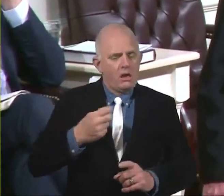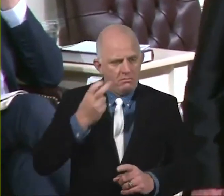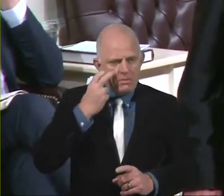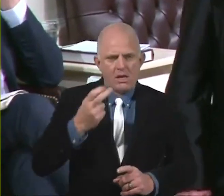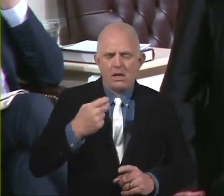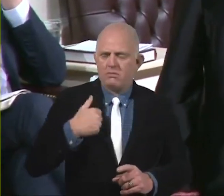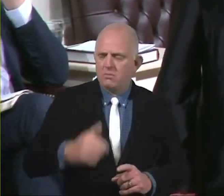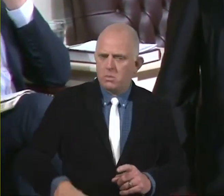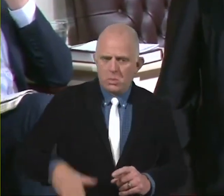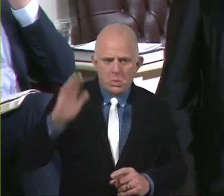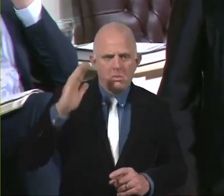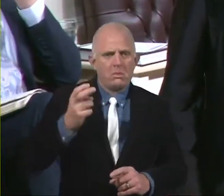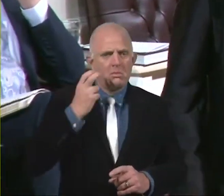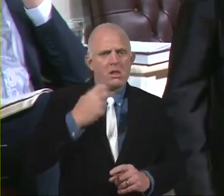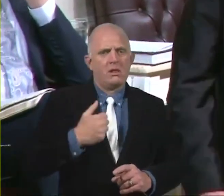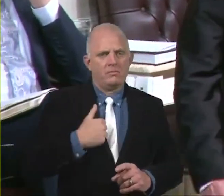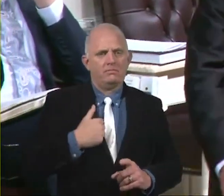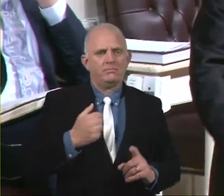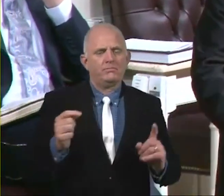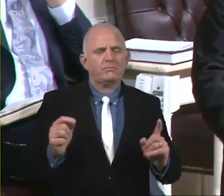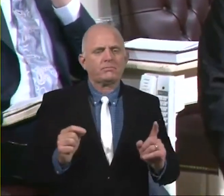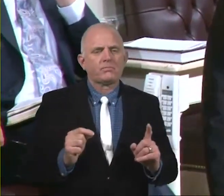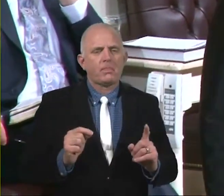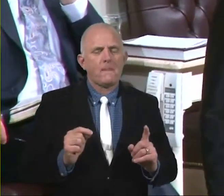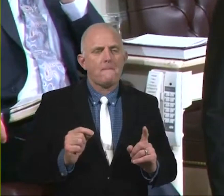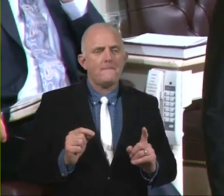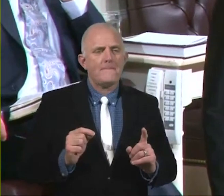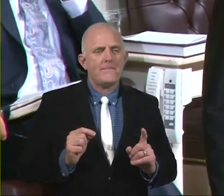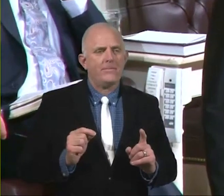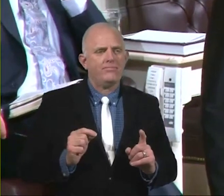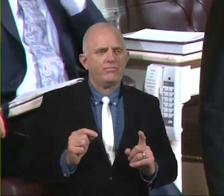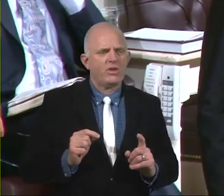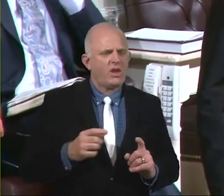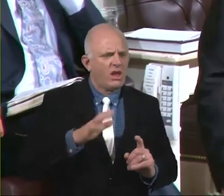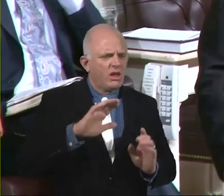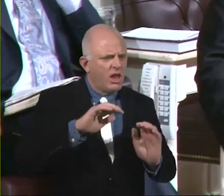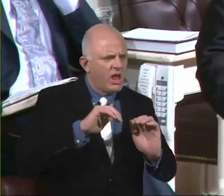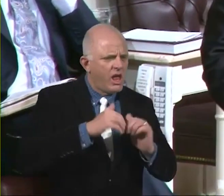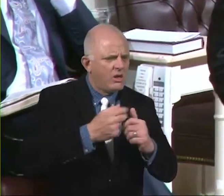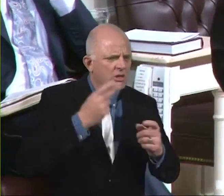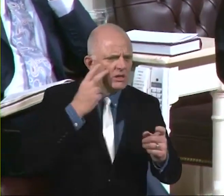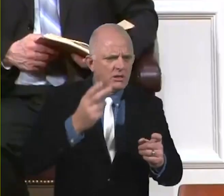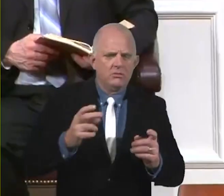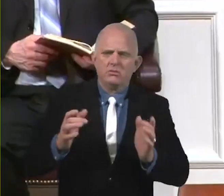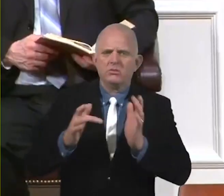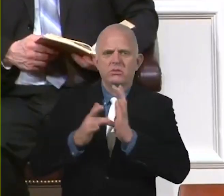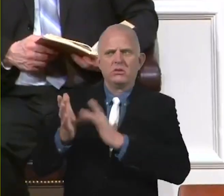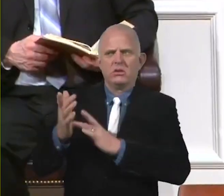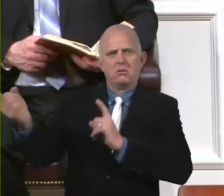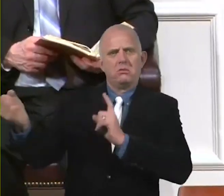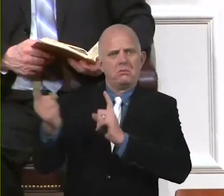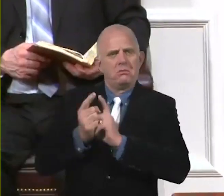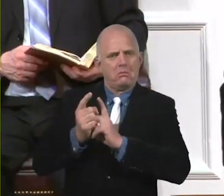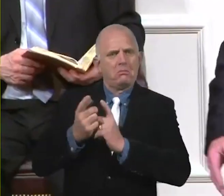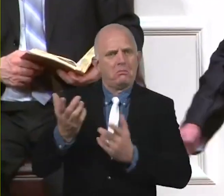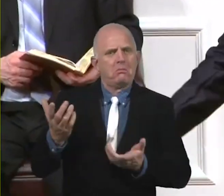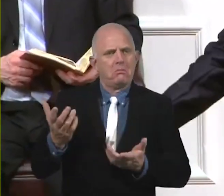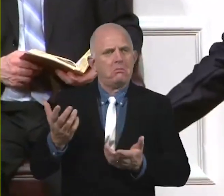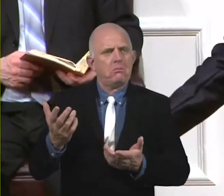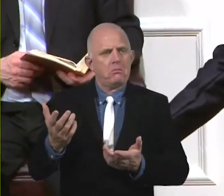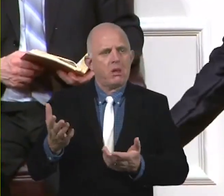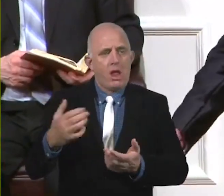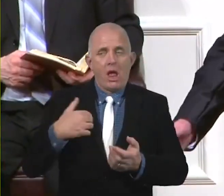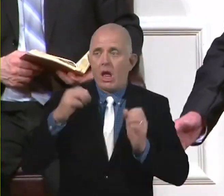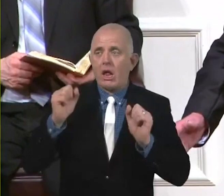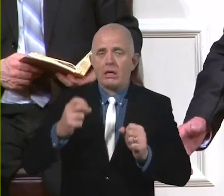life. He said, how come you can see? Well, he said, Jesus came by, and he just said, I could